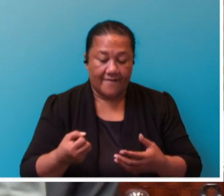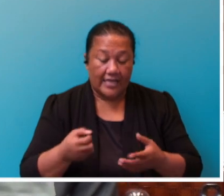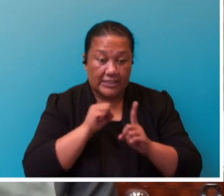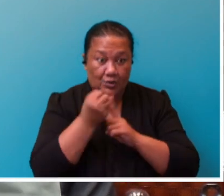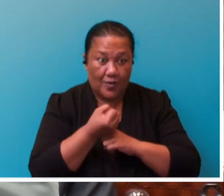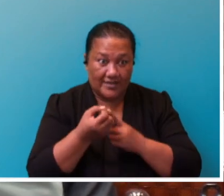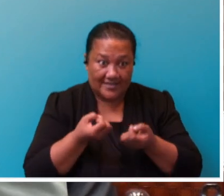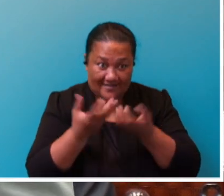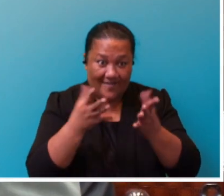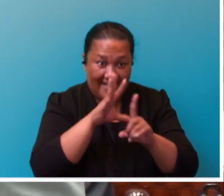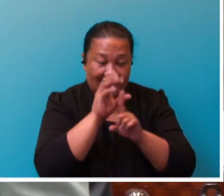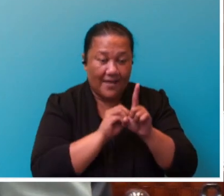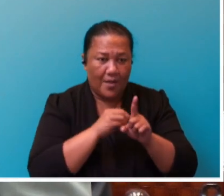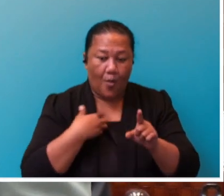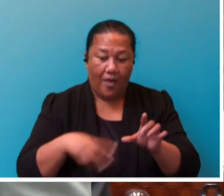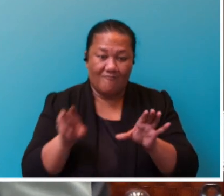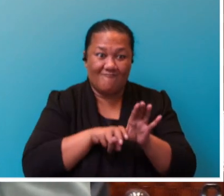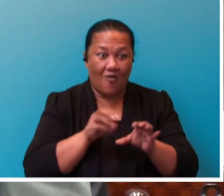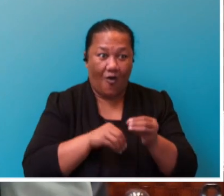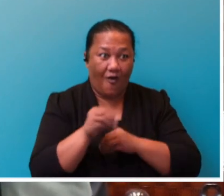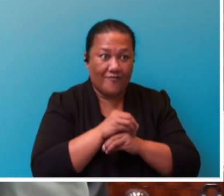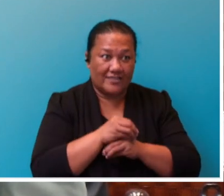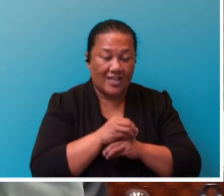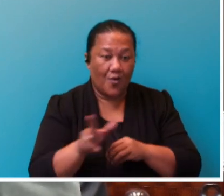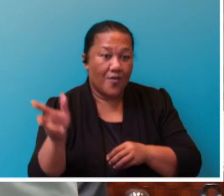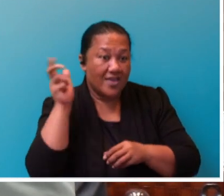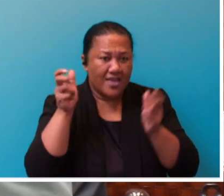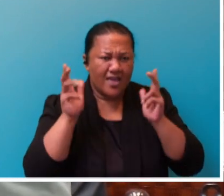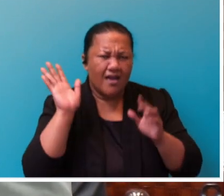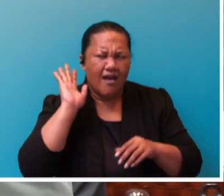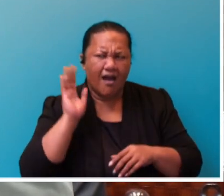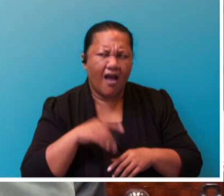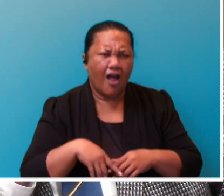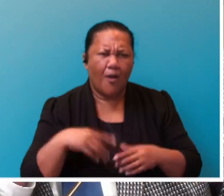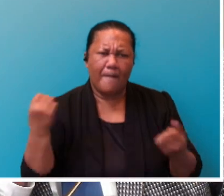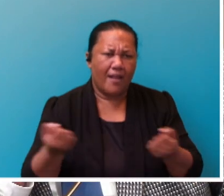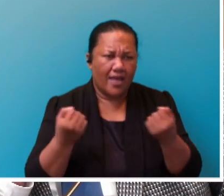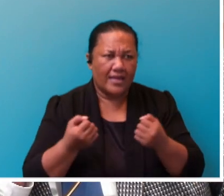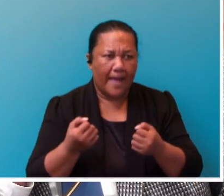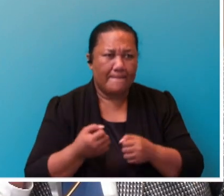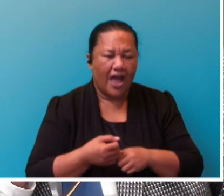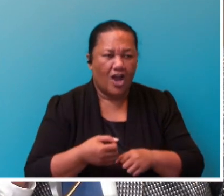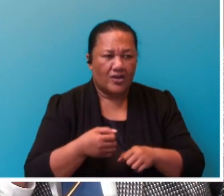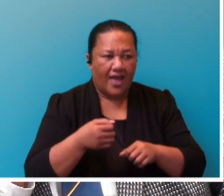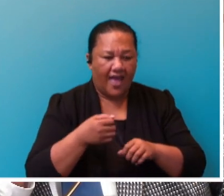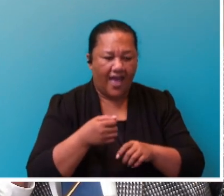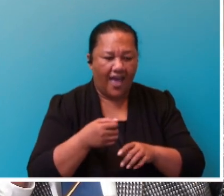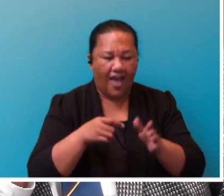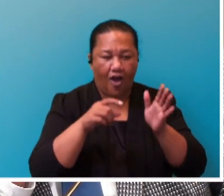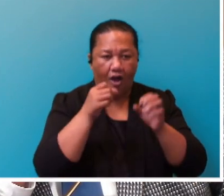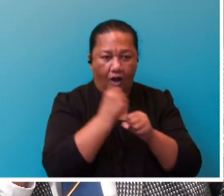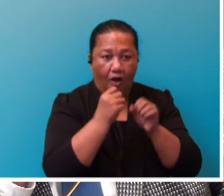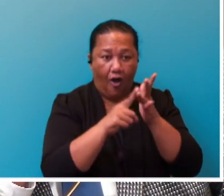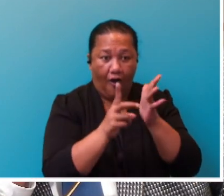When we got into office, we heard a lot about GovNet and issues like that.